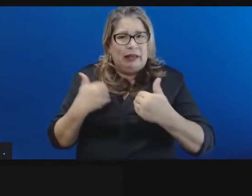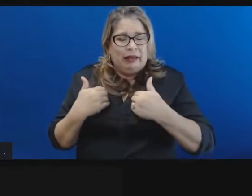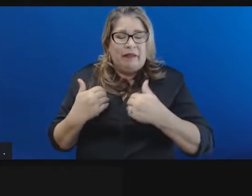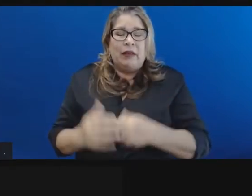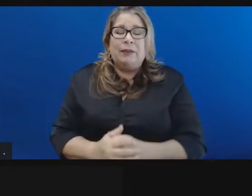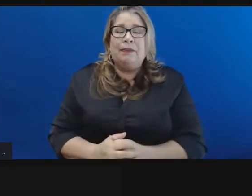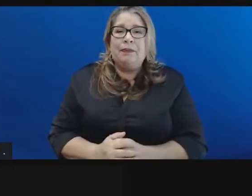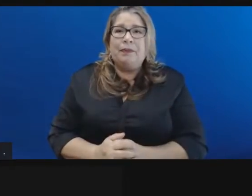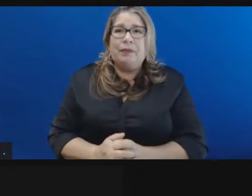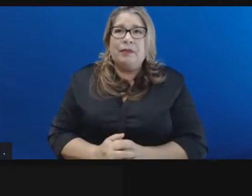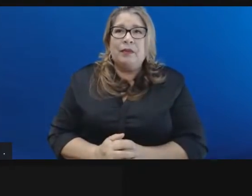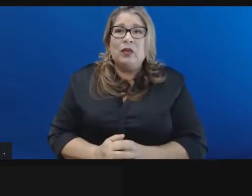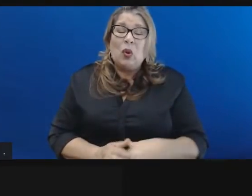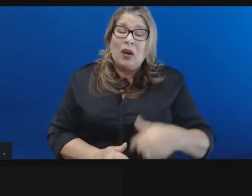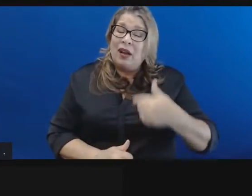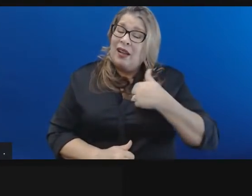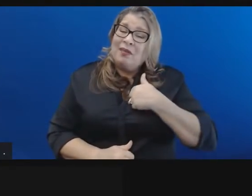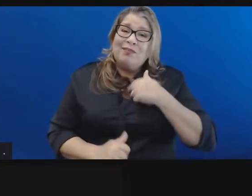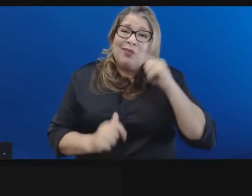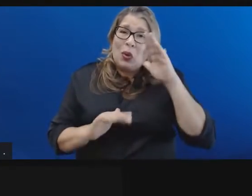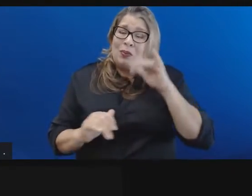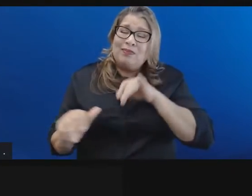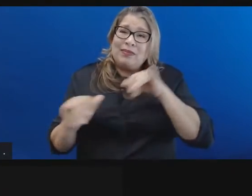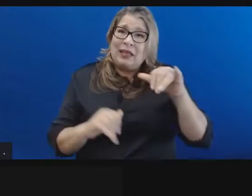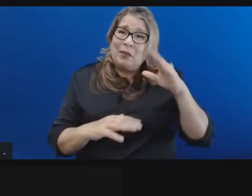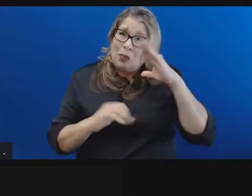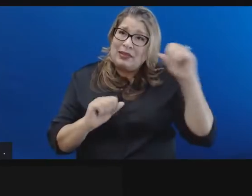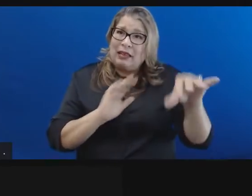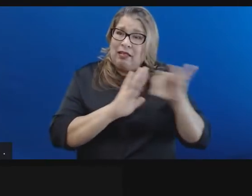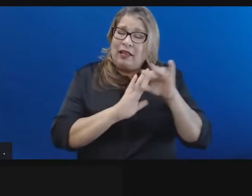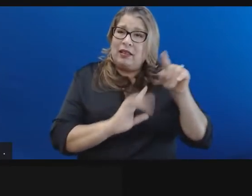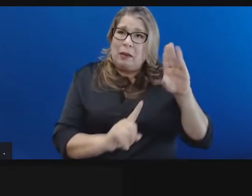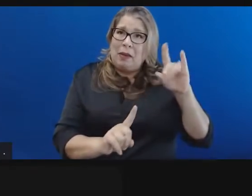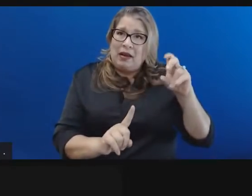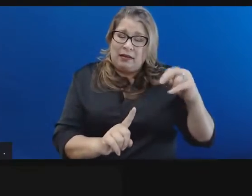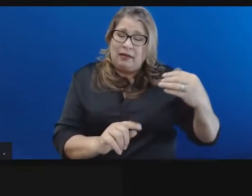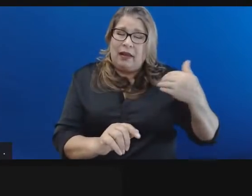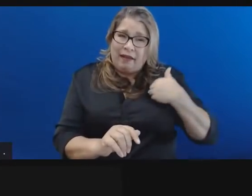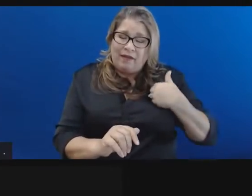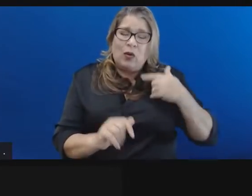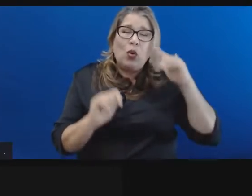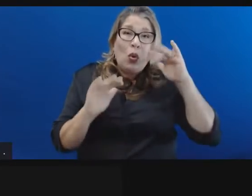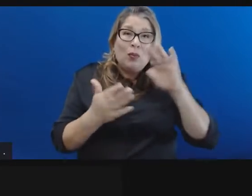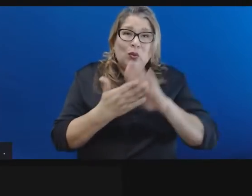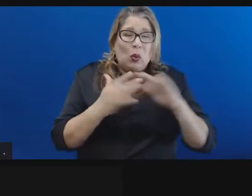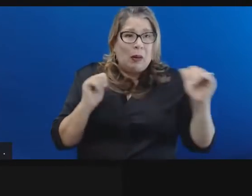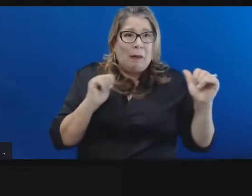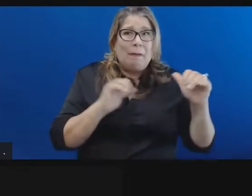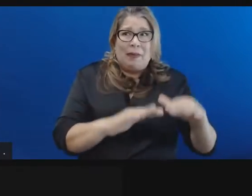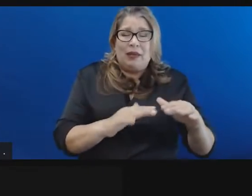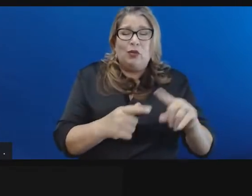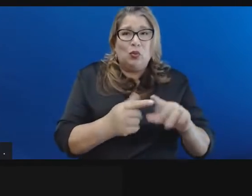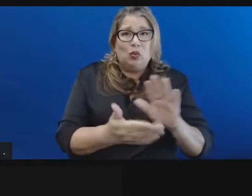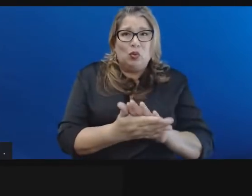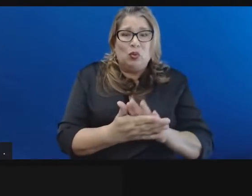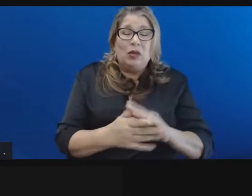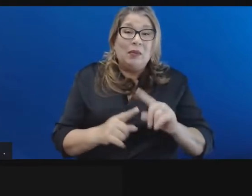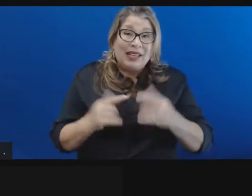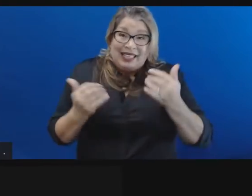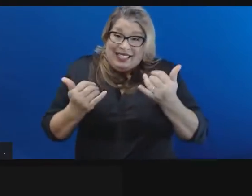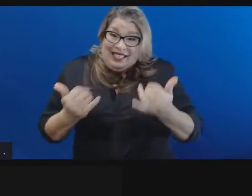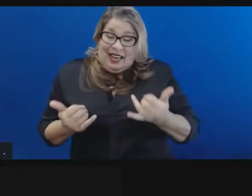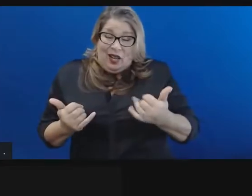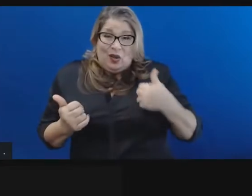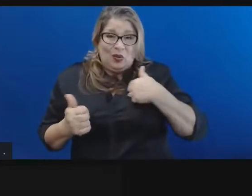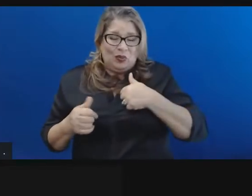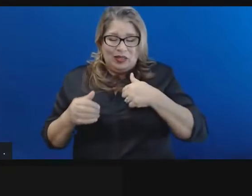that many more schools will come back in person if and when it's safe, but we are busy now trying to make sure that